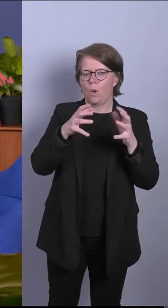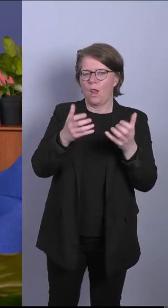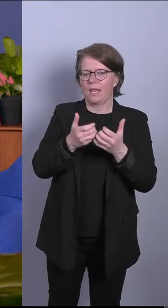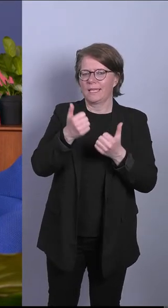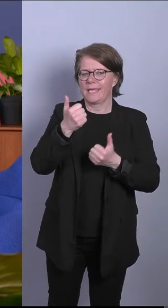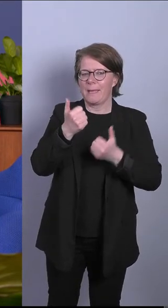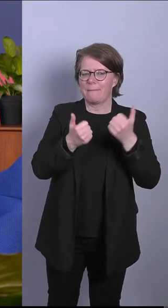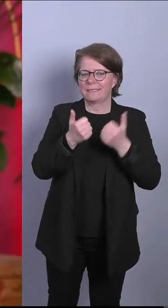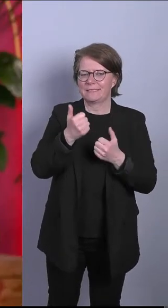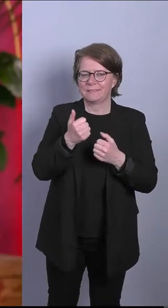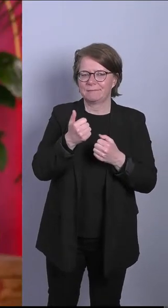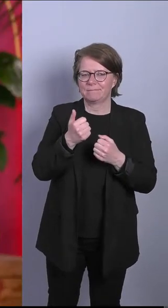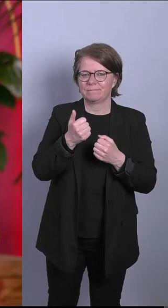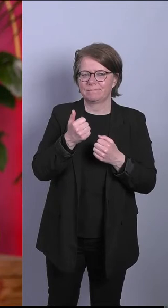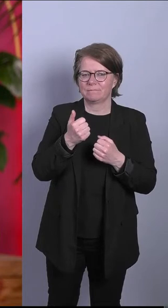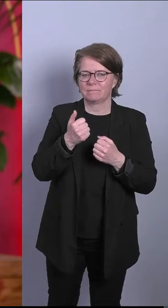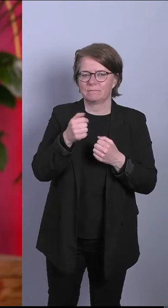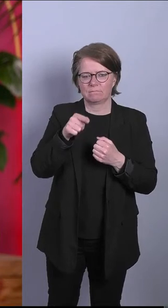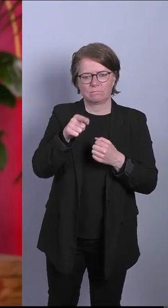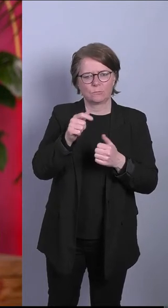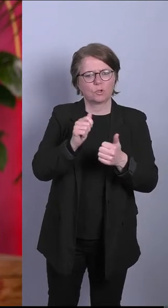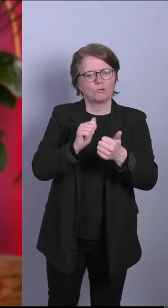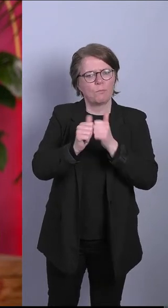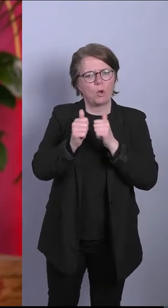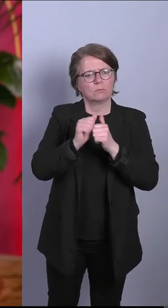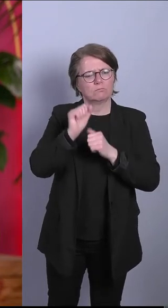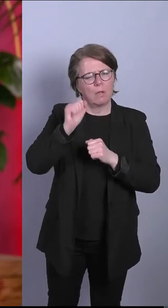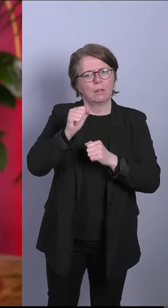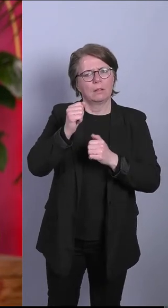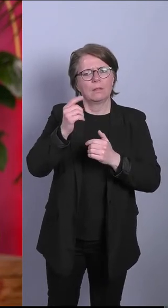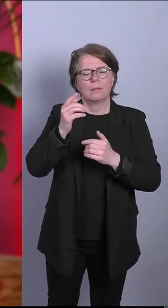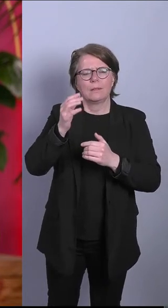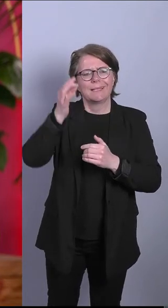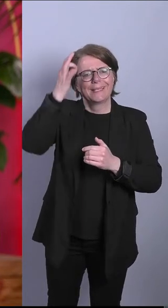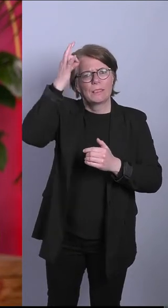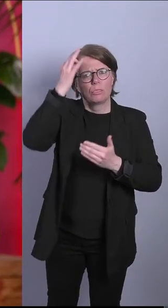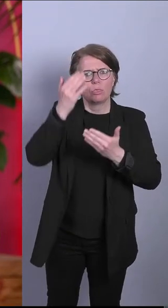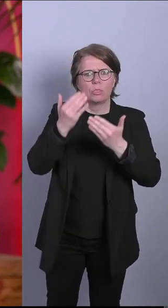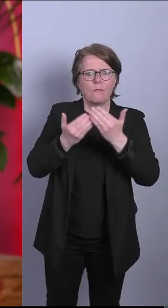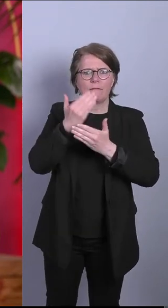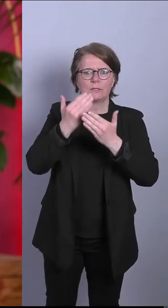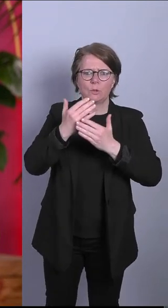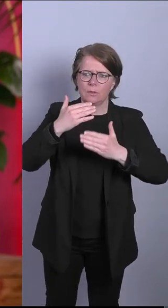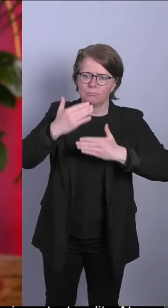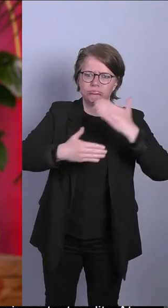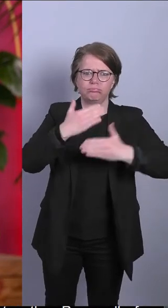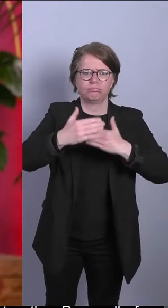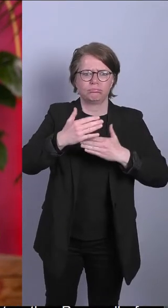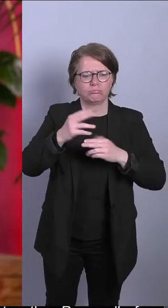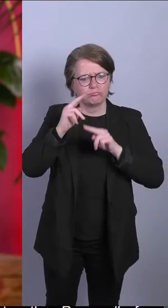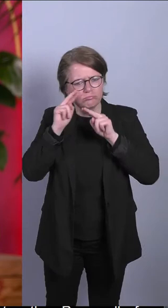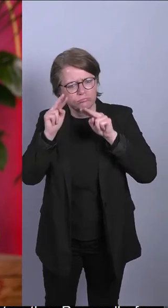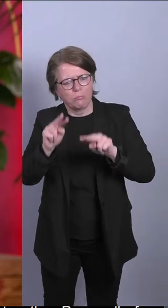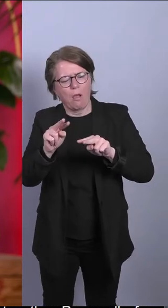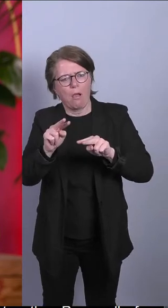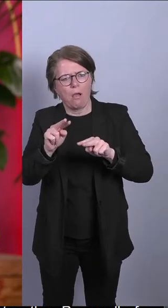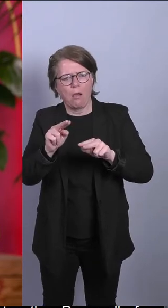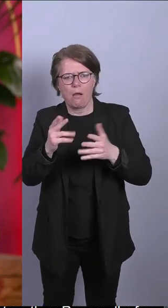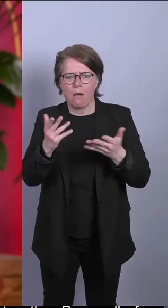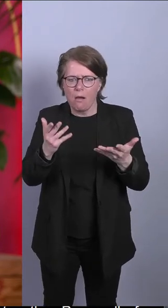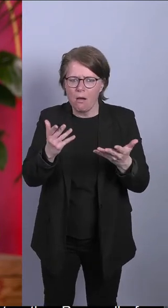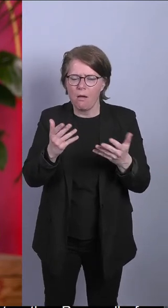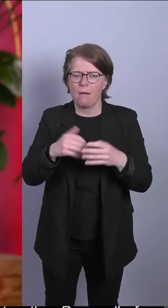future. So you and part of your team already worked on the volunteer program for the Special Olympics National Games last